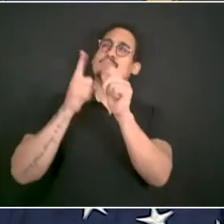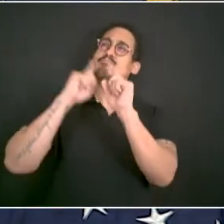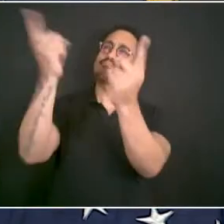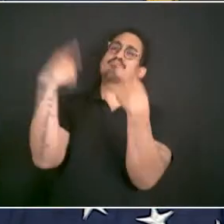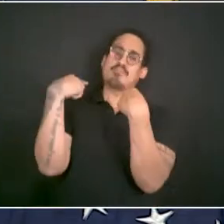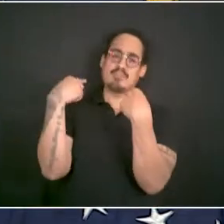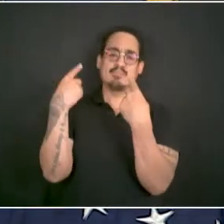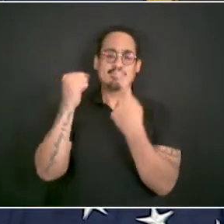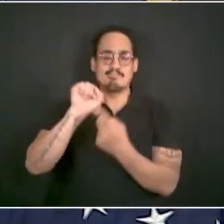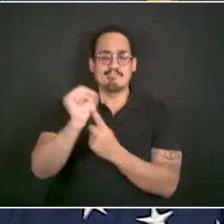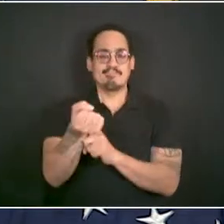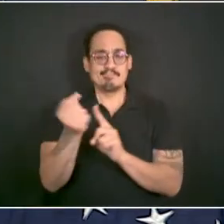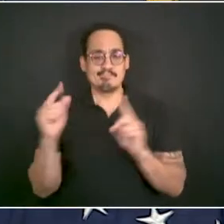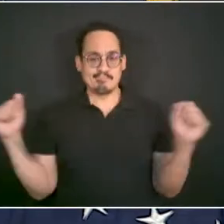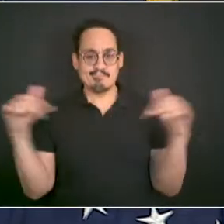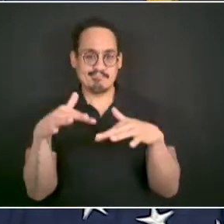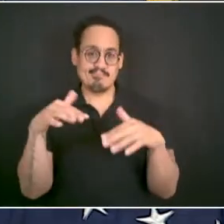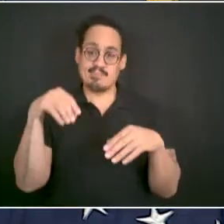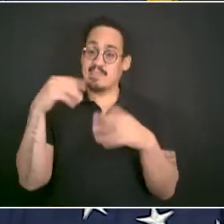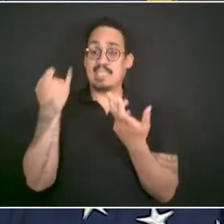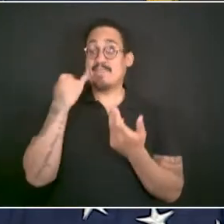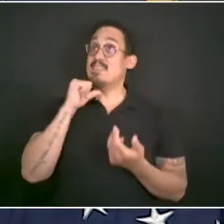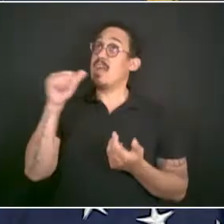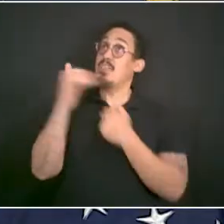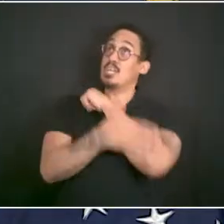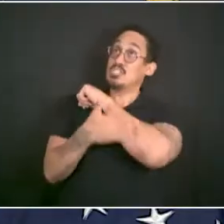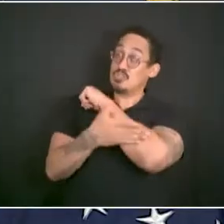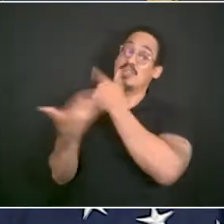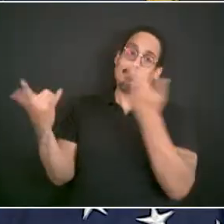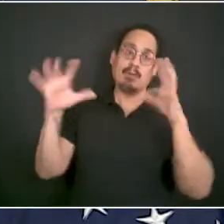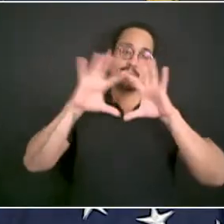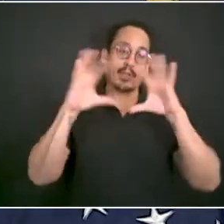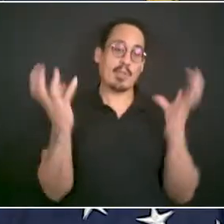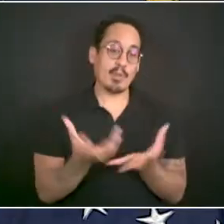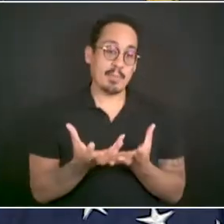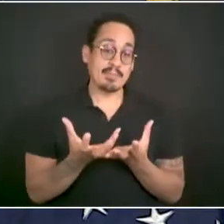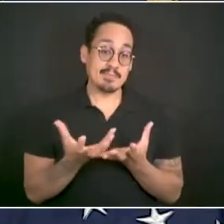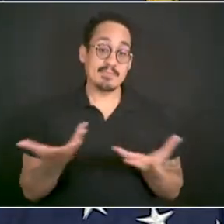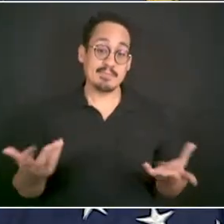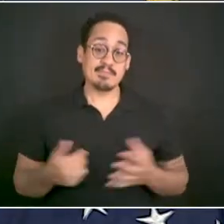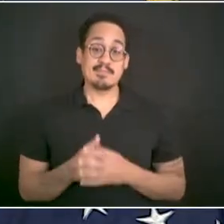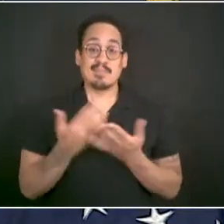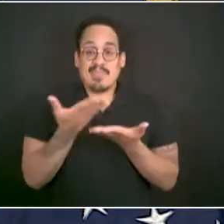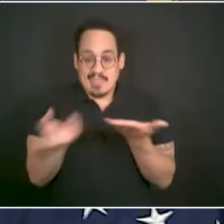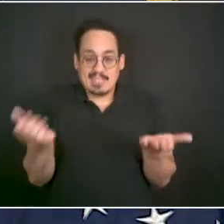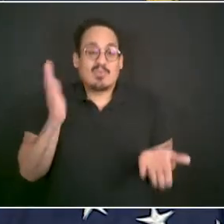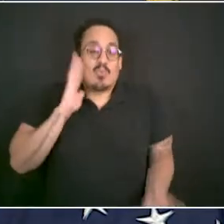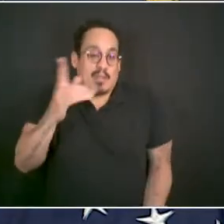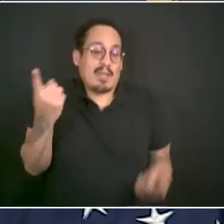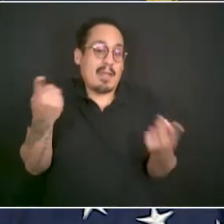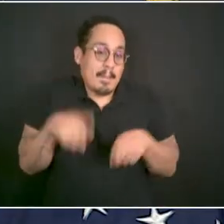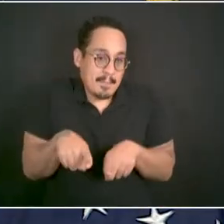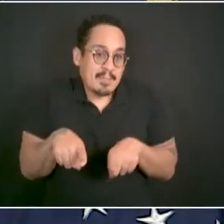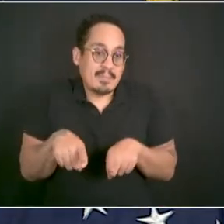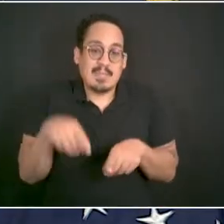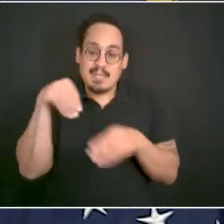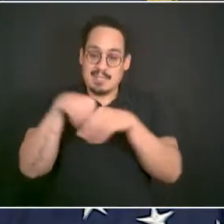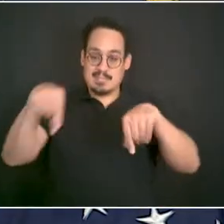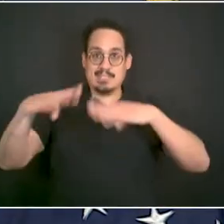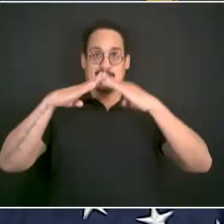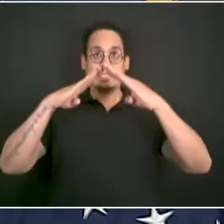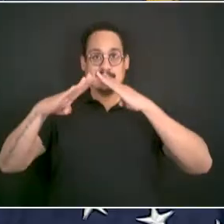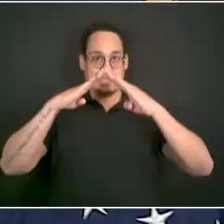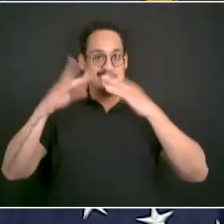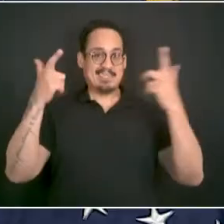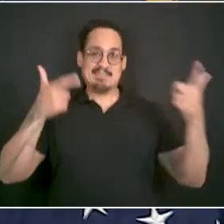in the country, if not the globe. That's the comfort we need to have, because stuff is going to happen in a city of this size. Our